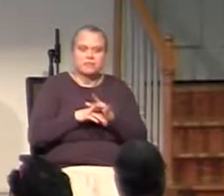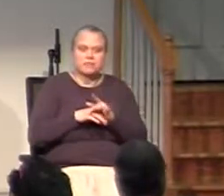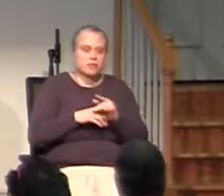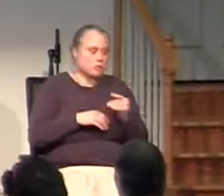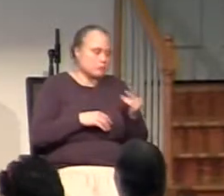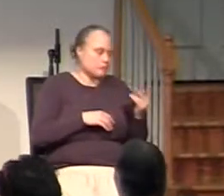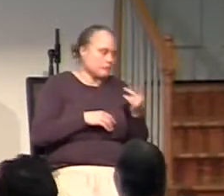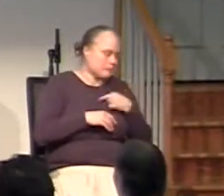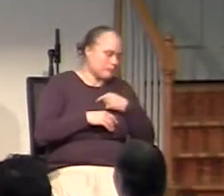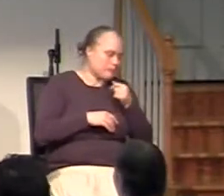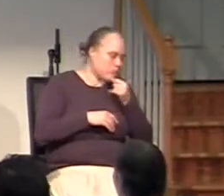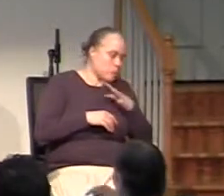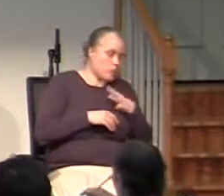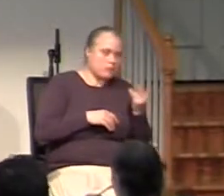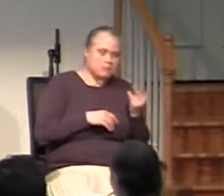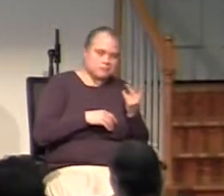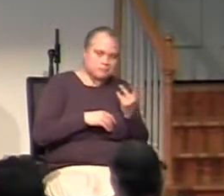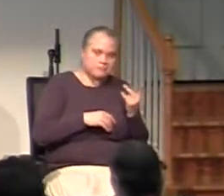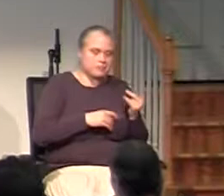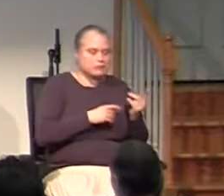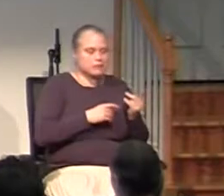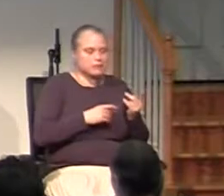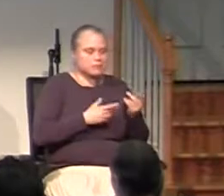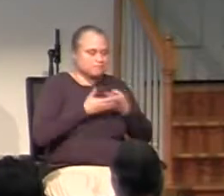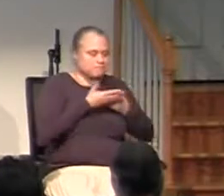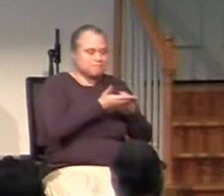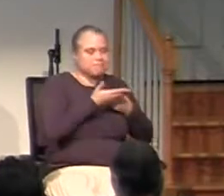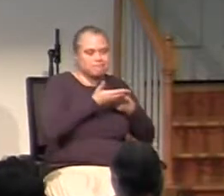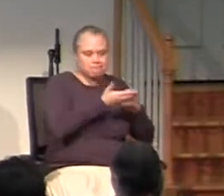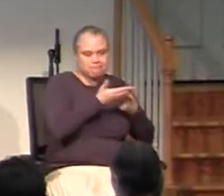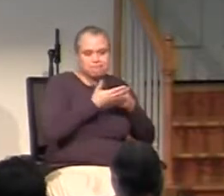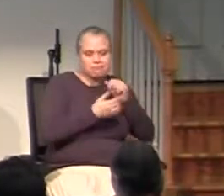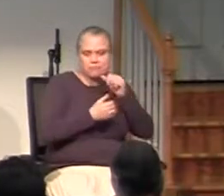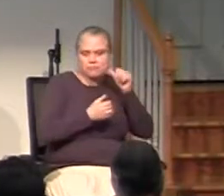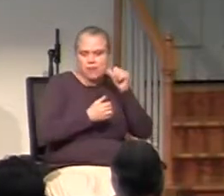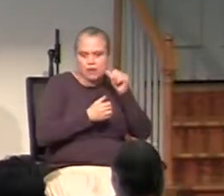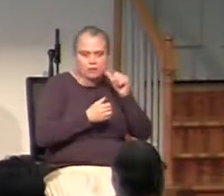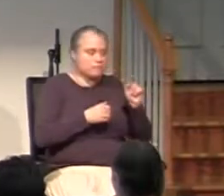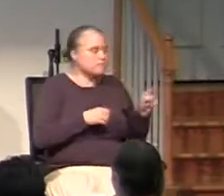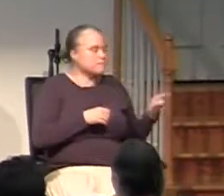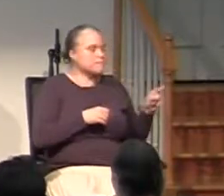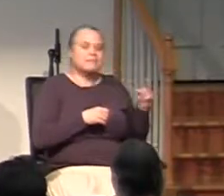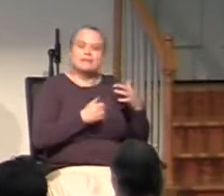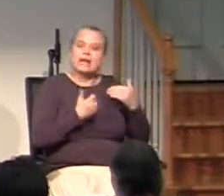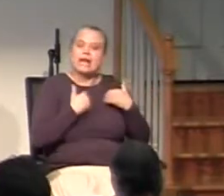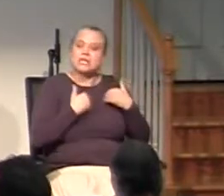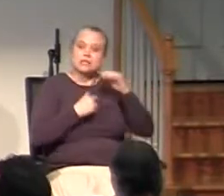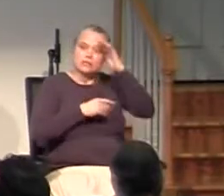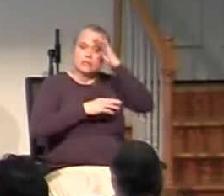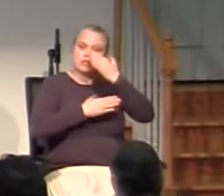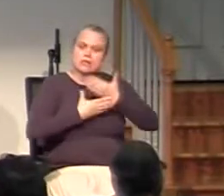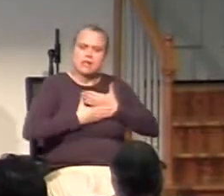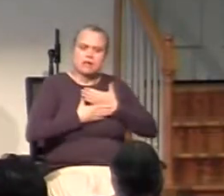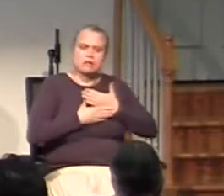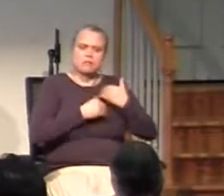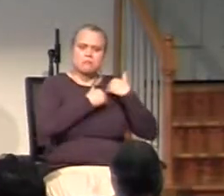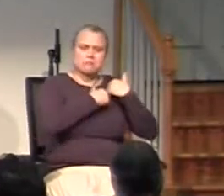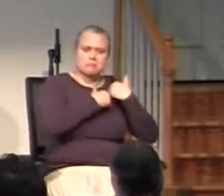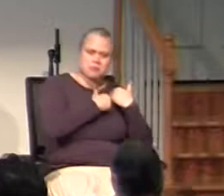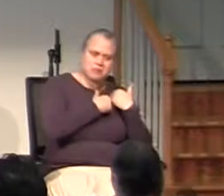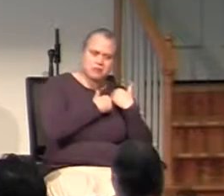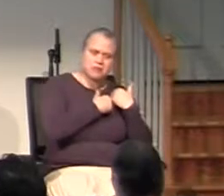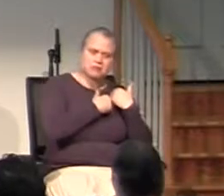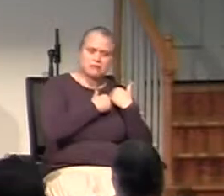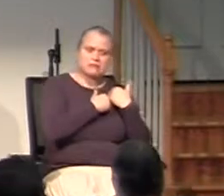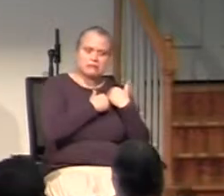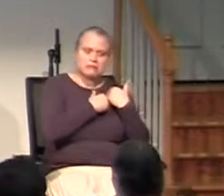we were talking, and she has a son that she has a great burden for.